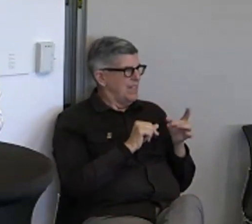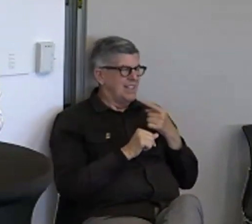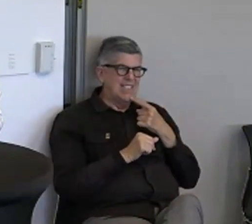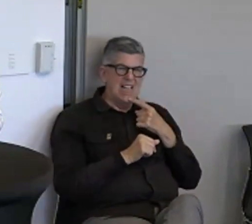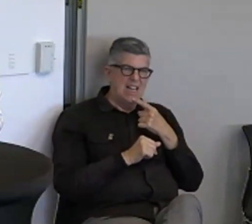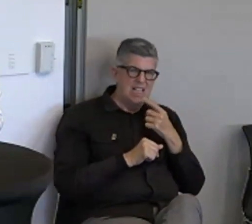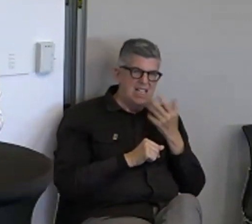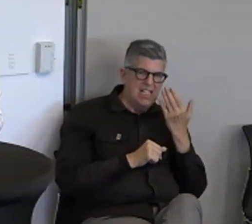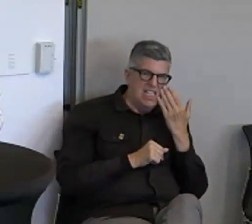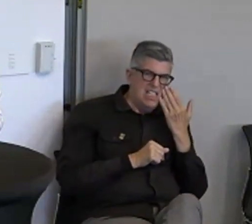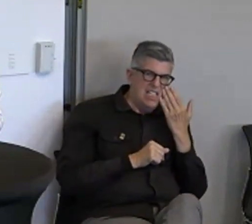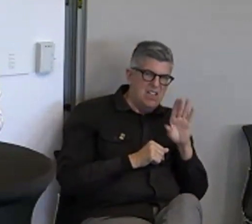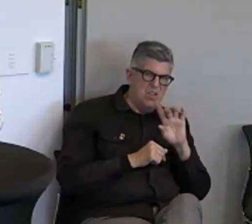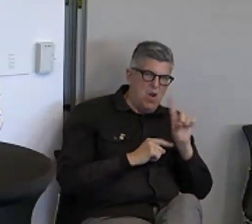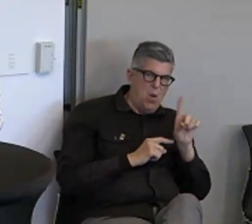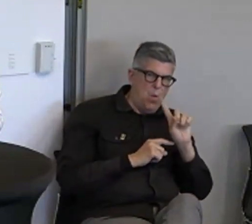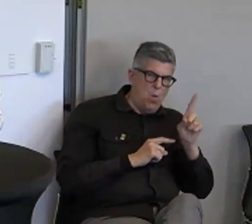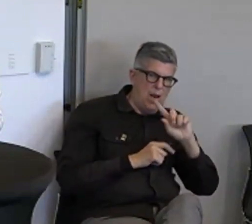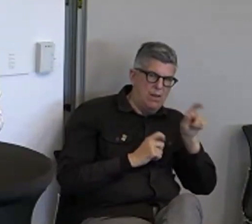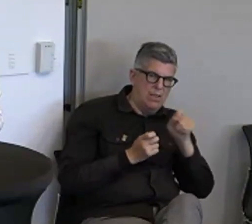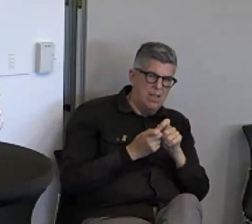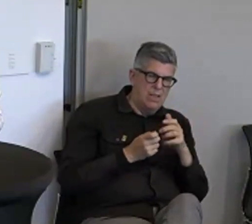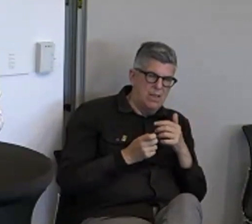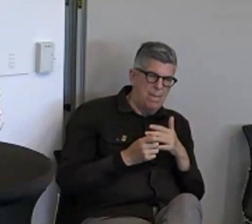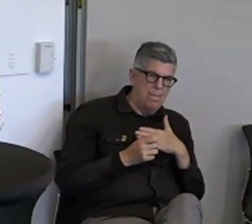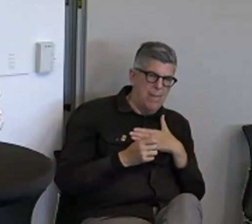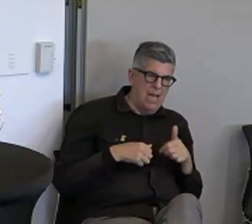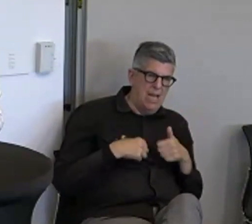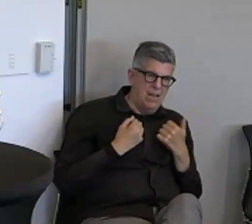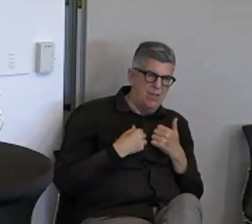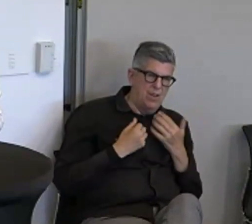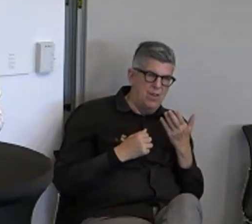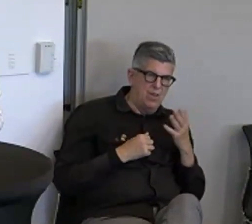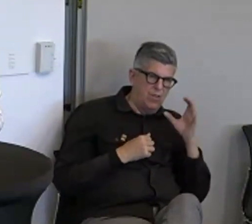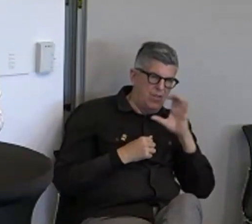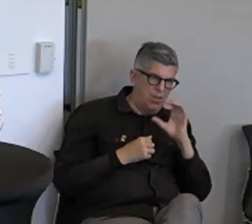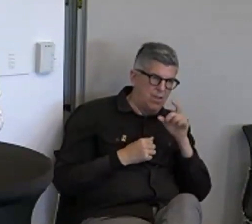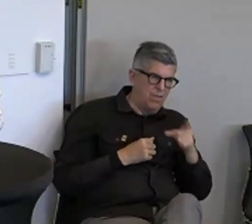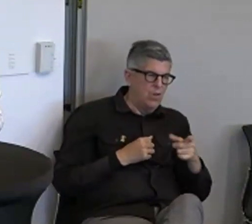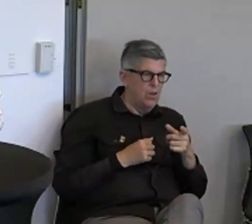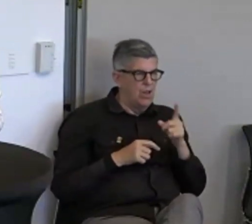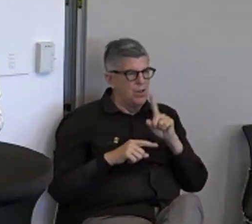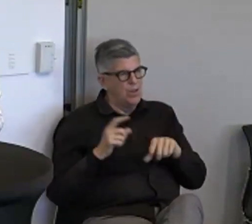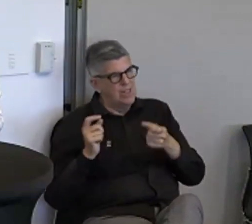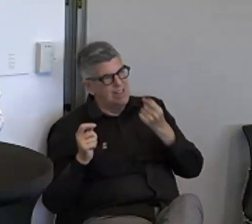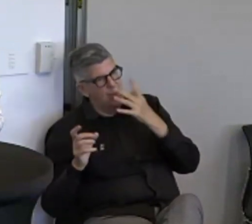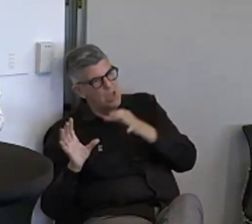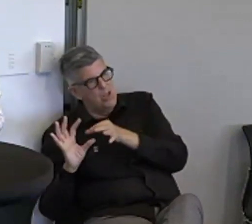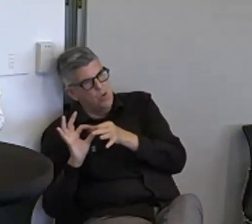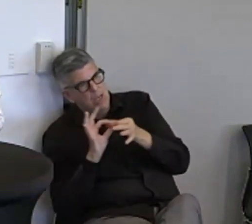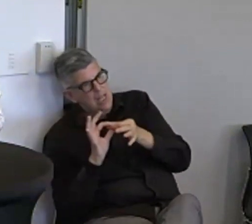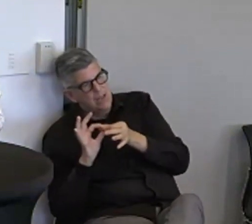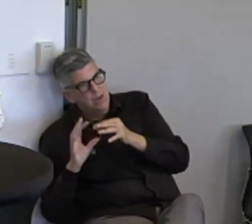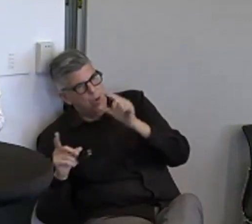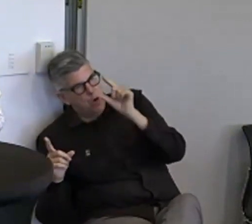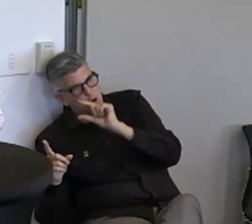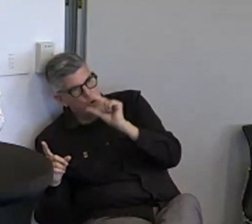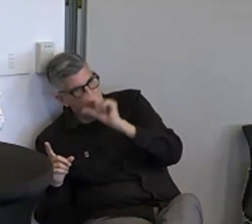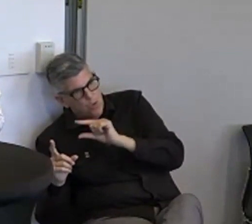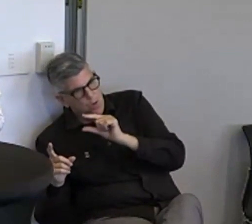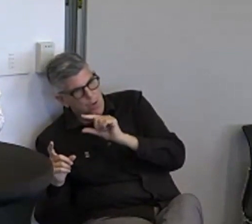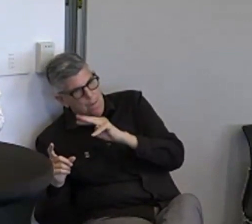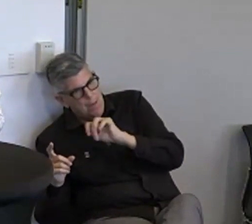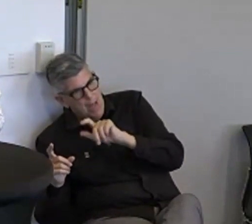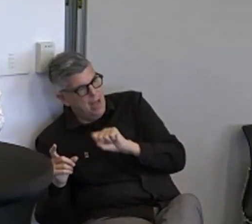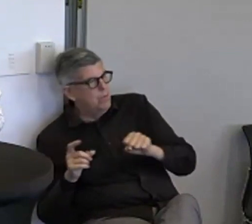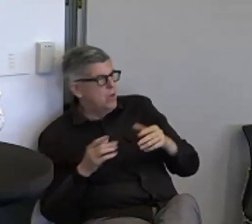was precisely. And so it occurred to me that I didn't quite understand the relationship between Google Maps and OpenStreetMaps. I